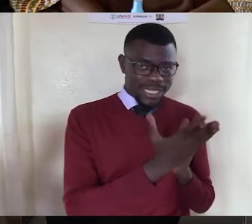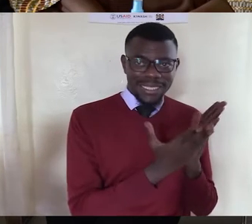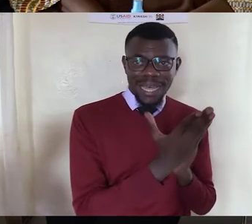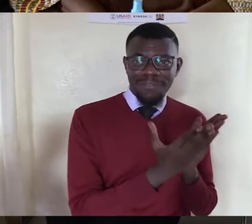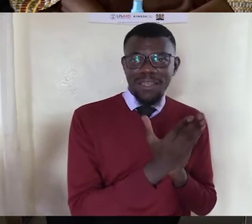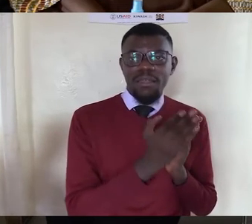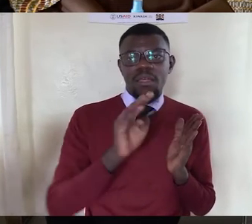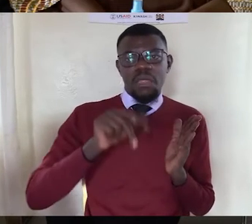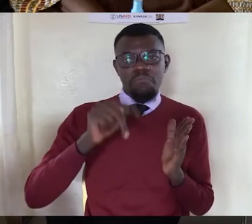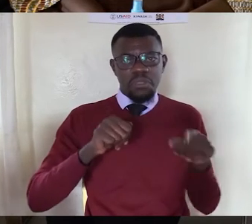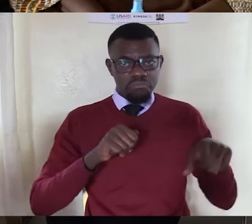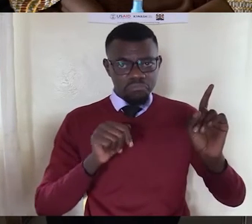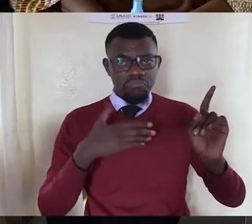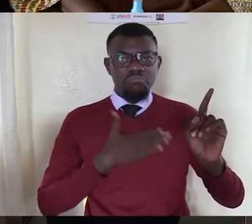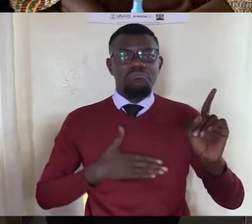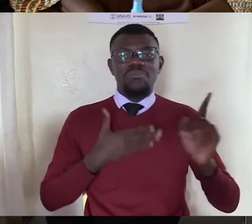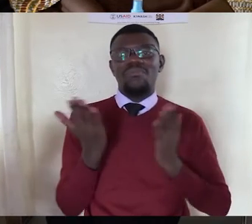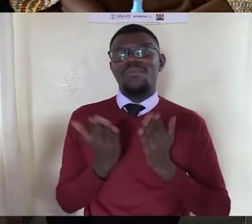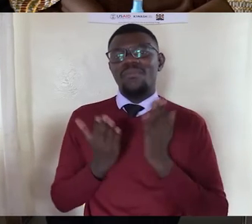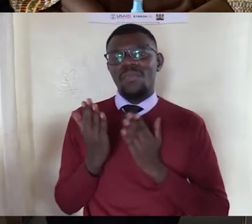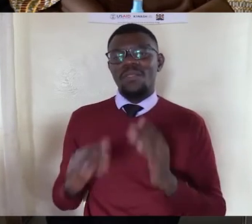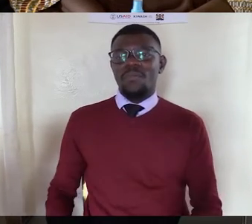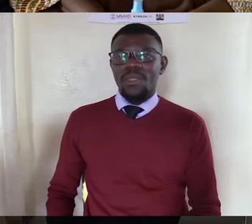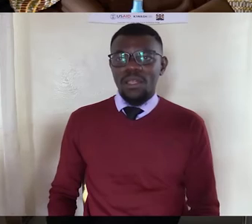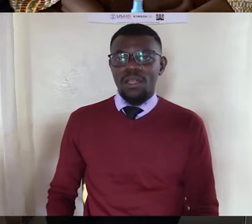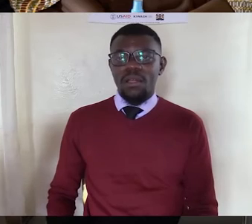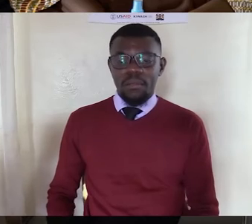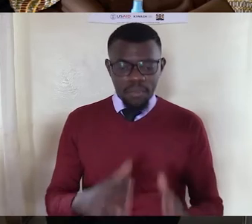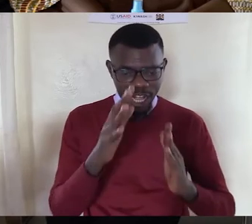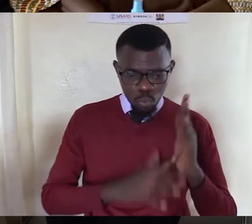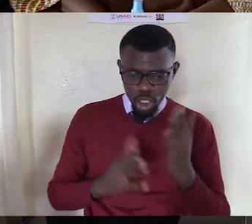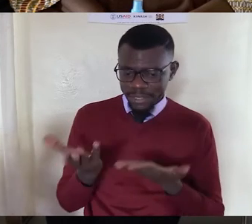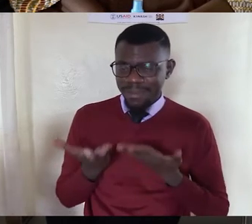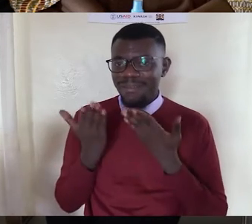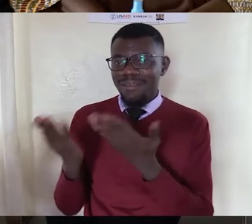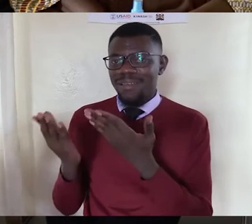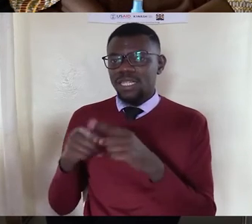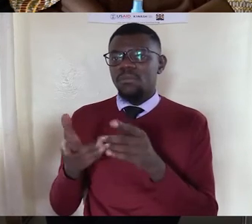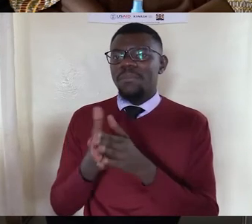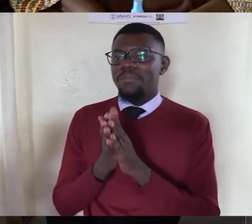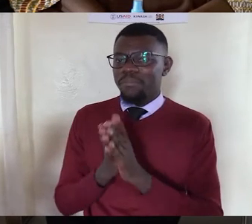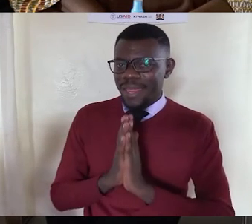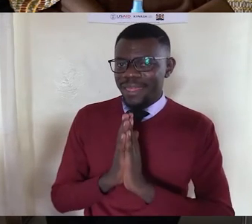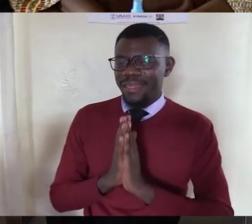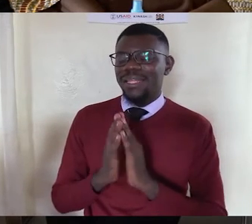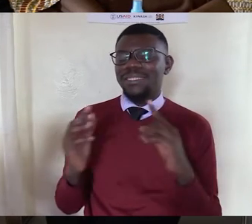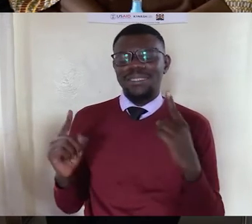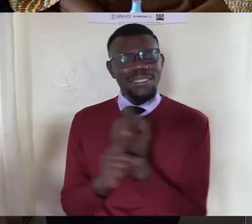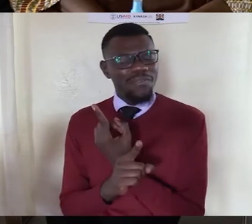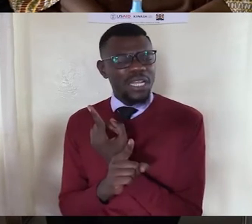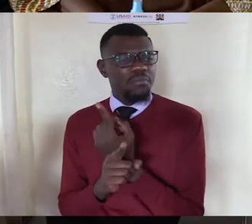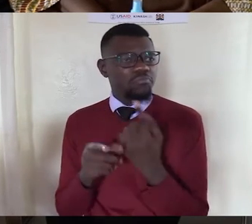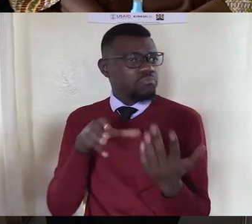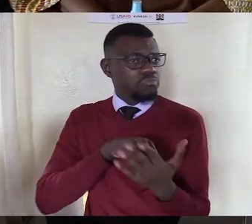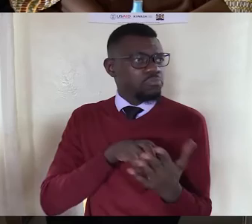then please let's have the service. Because indeed, we'll be back, we'll give the report, and our prayer is that it will be a different scenario than what we've seen